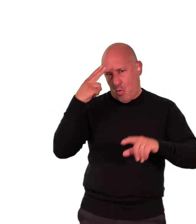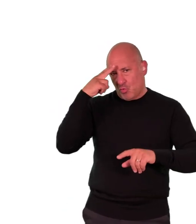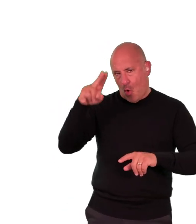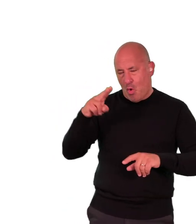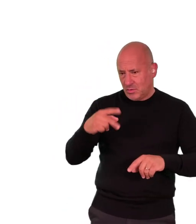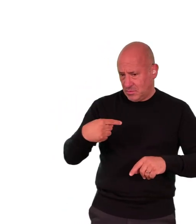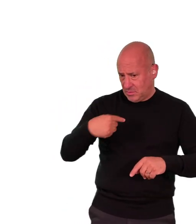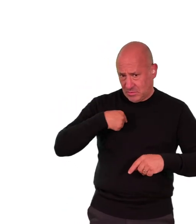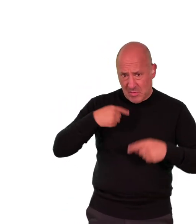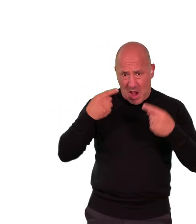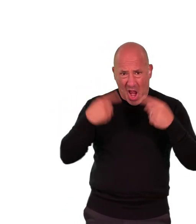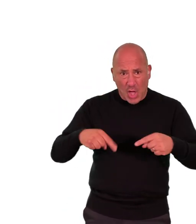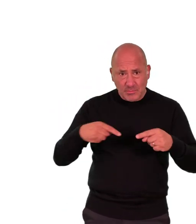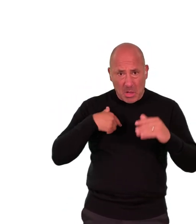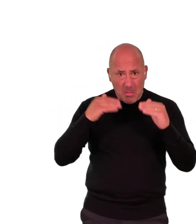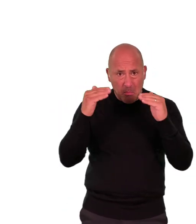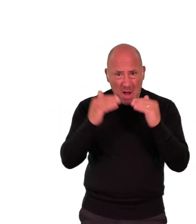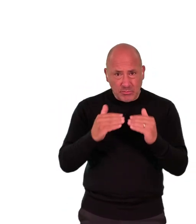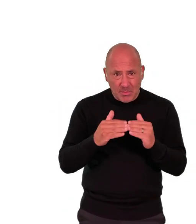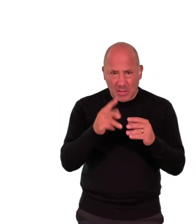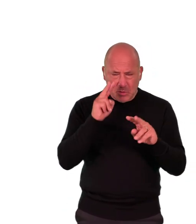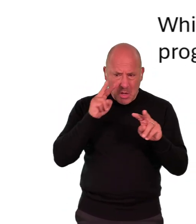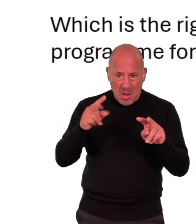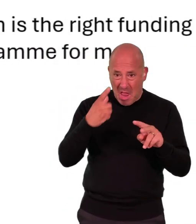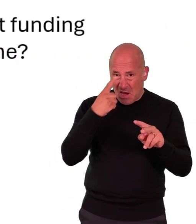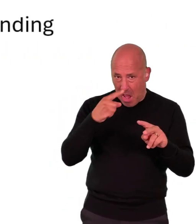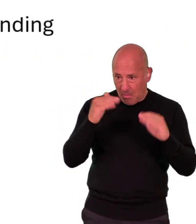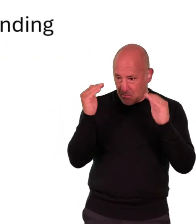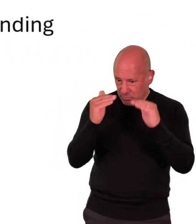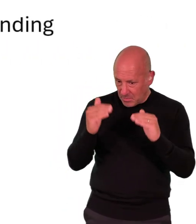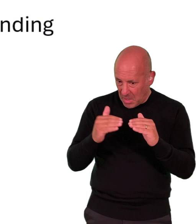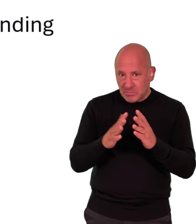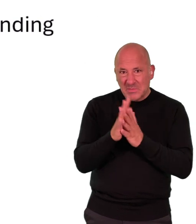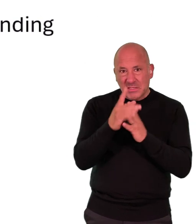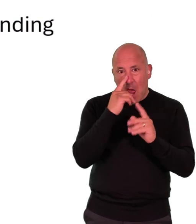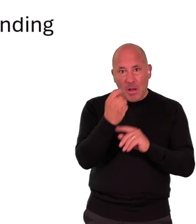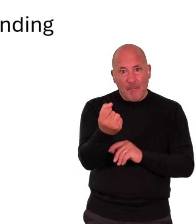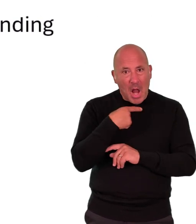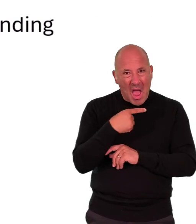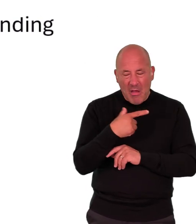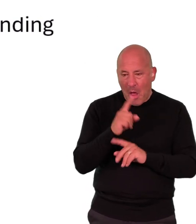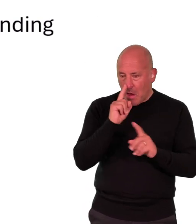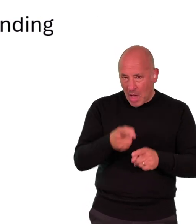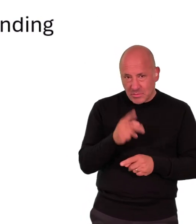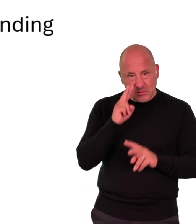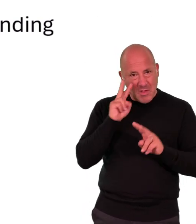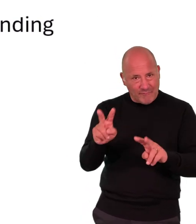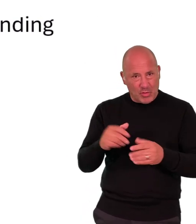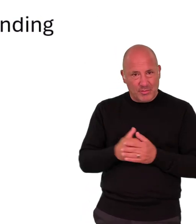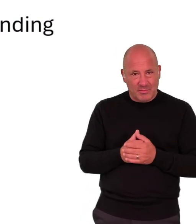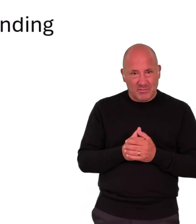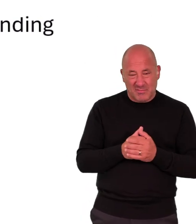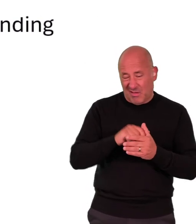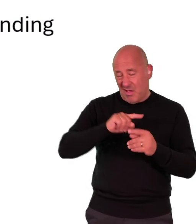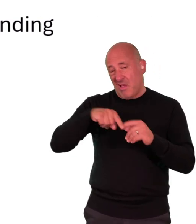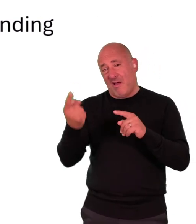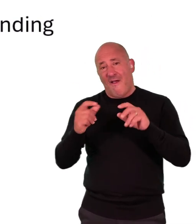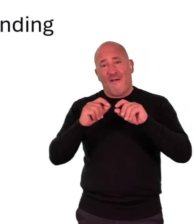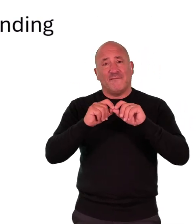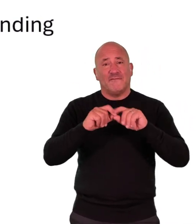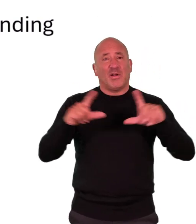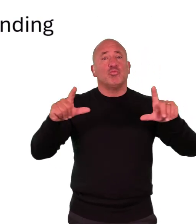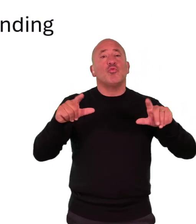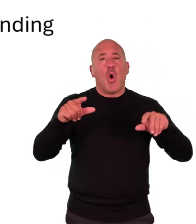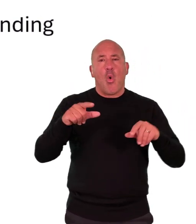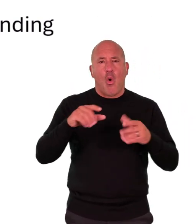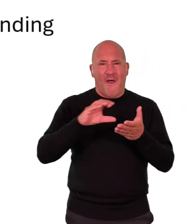apply. Another video asks, which is the right funding programme for me? And helps you understand the difference